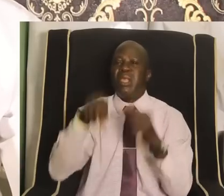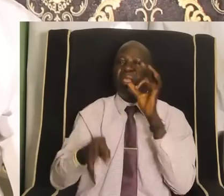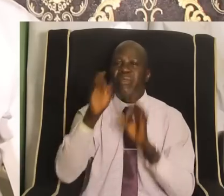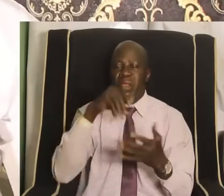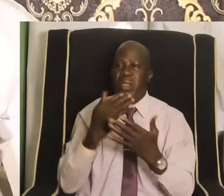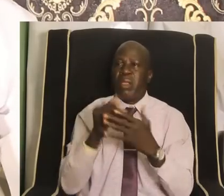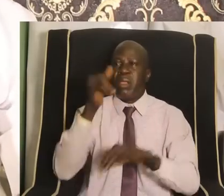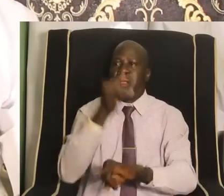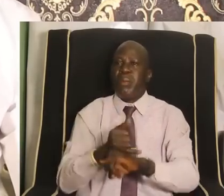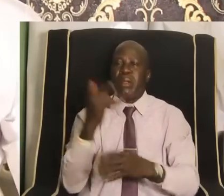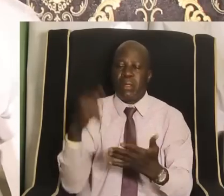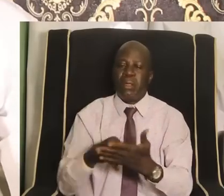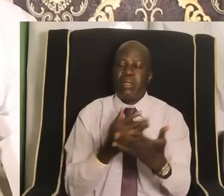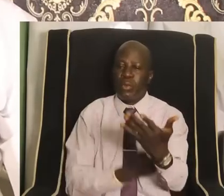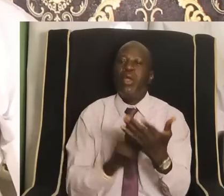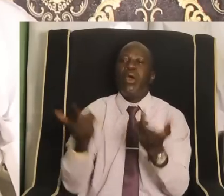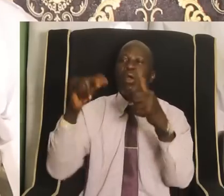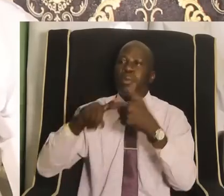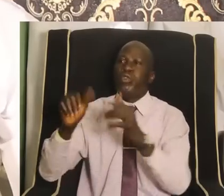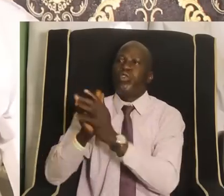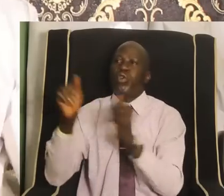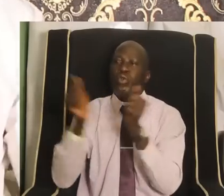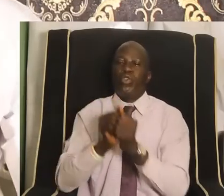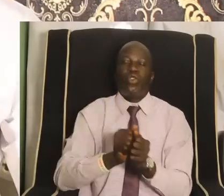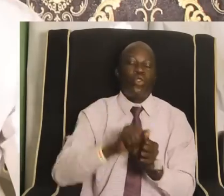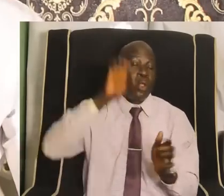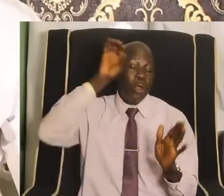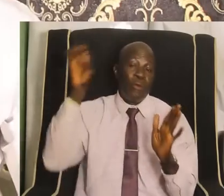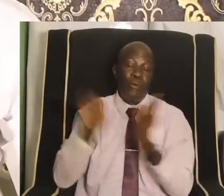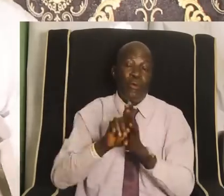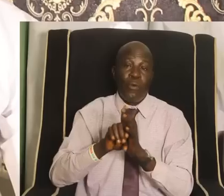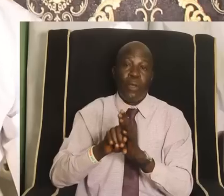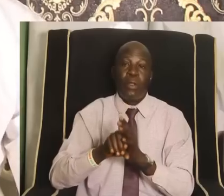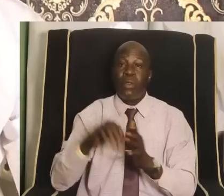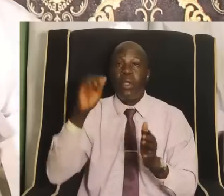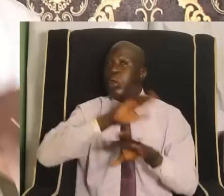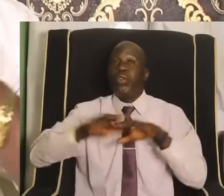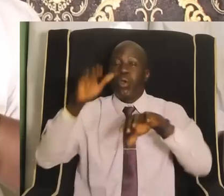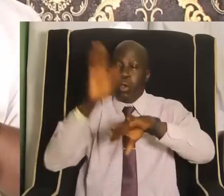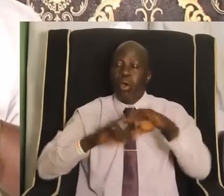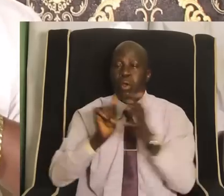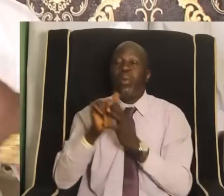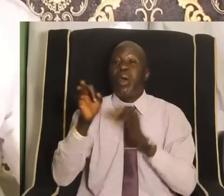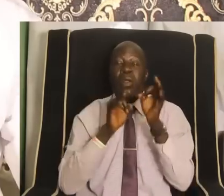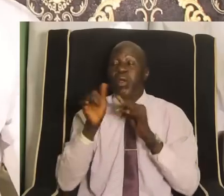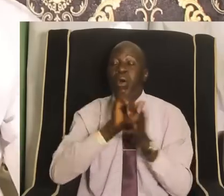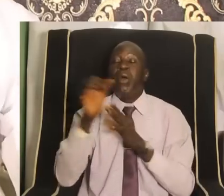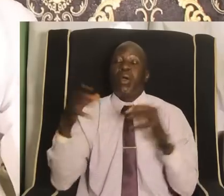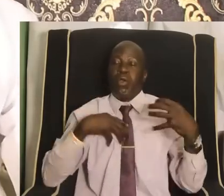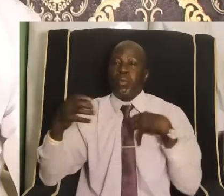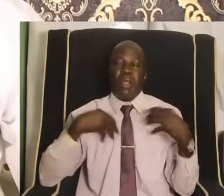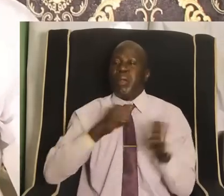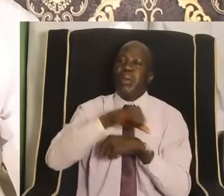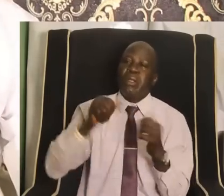the glorious children, come forth with a photograph. Don't joke with me. It's a man that spoke with me.